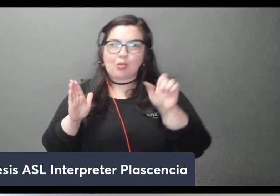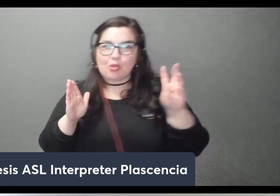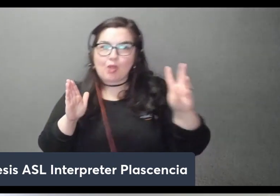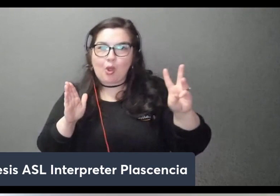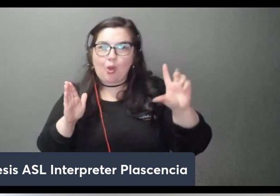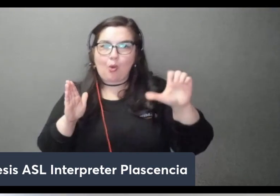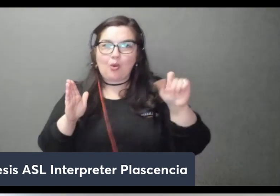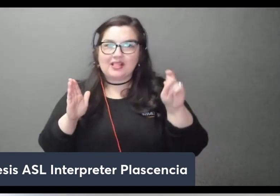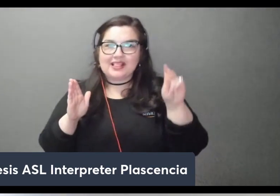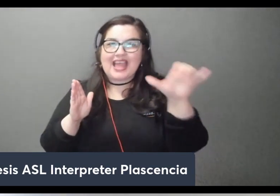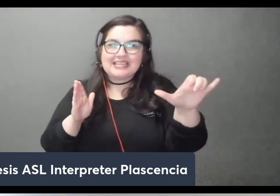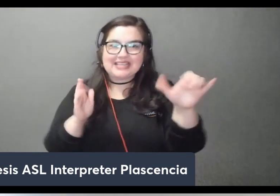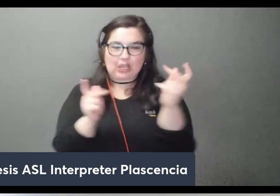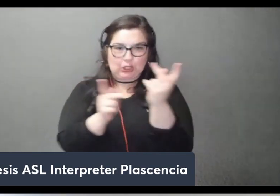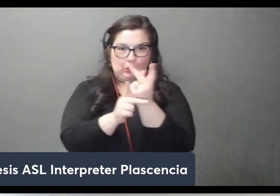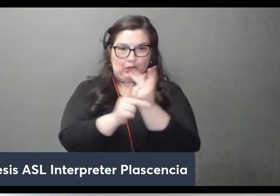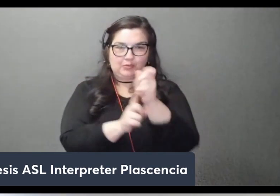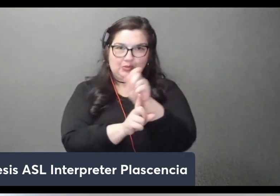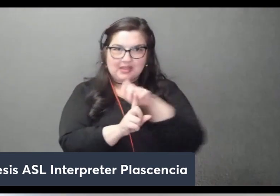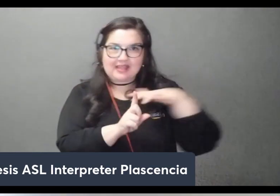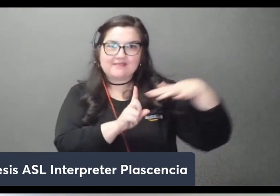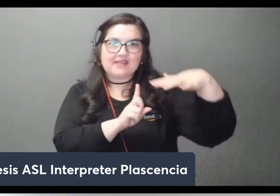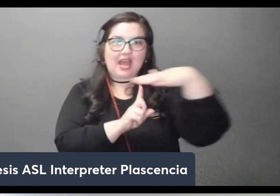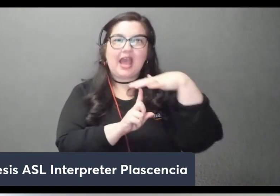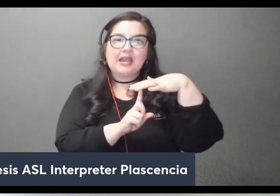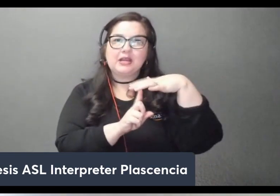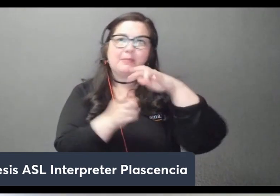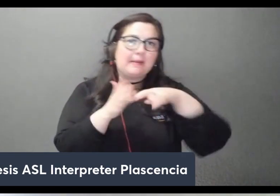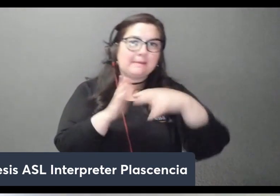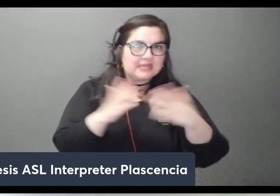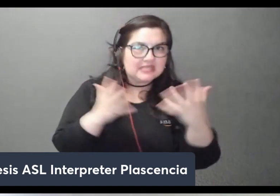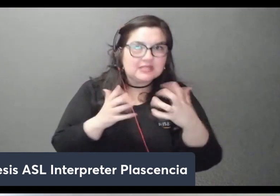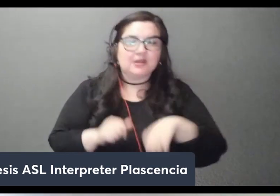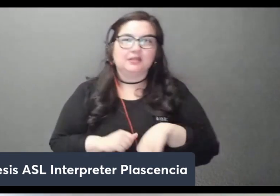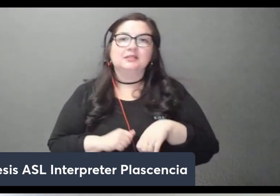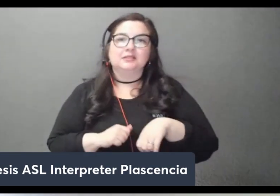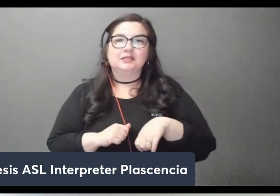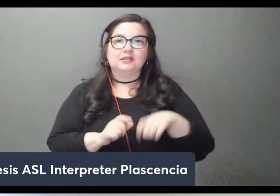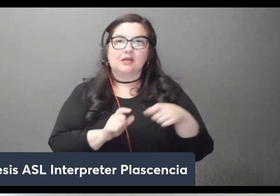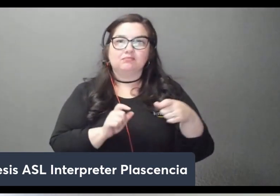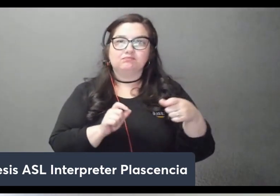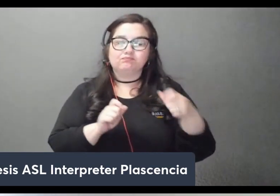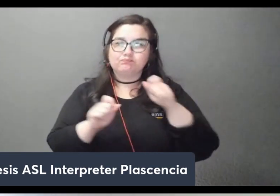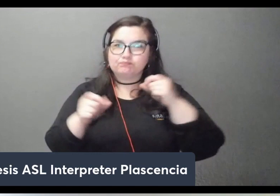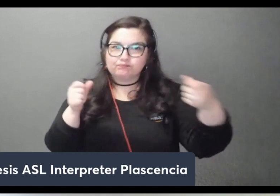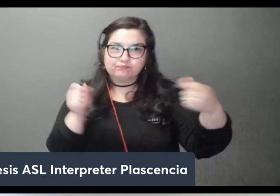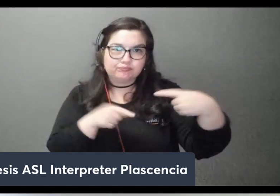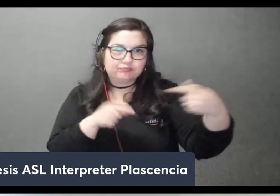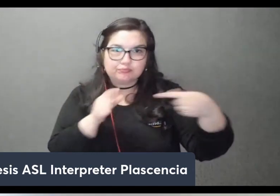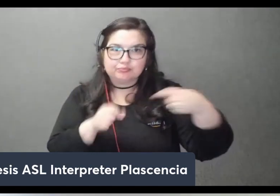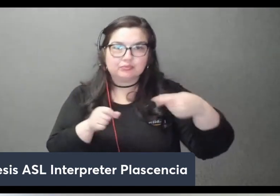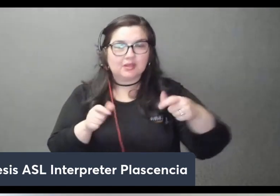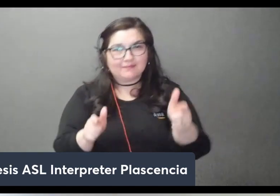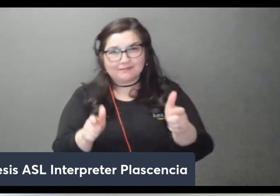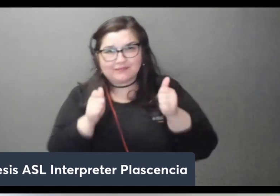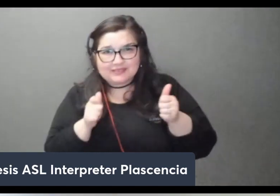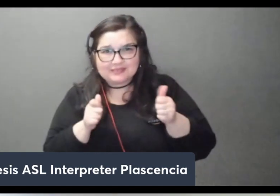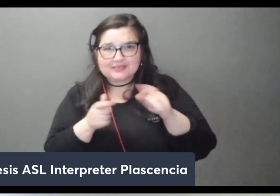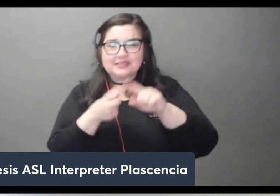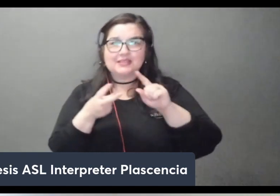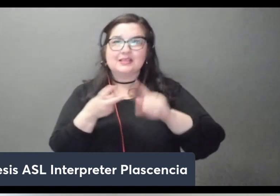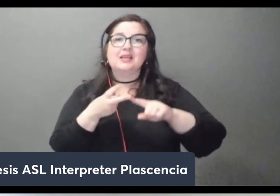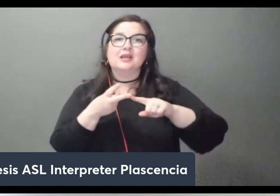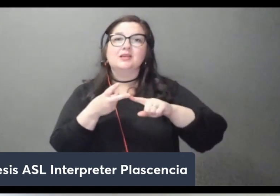low latency in a computing environment typically means that you want faster inter-process communication, you want faster inter-server